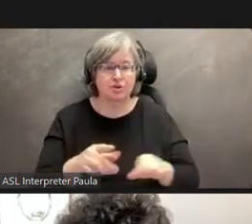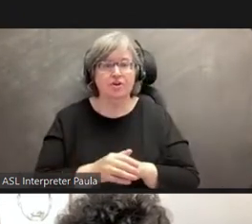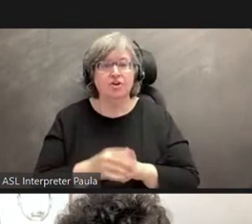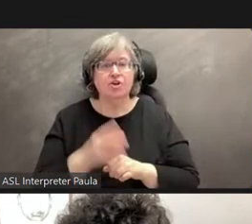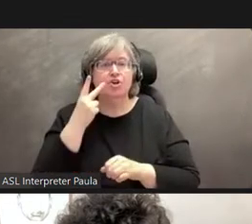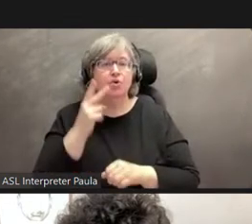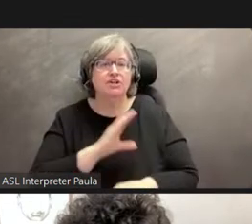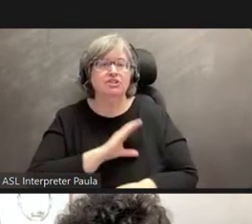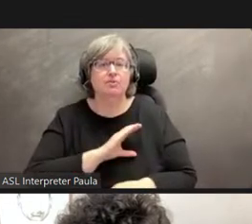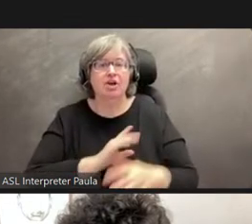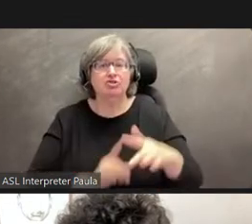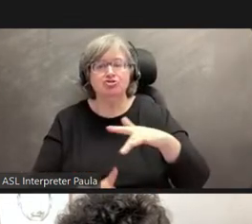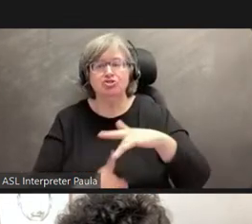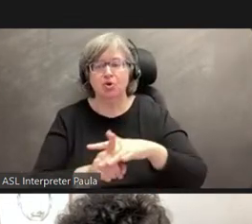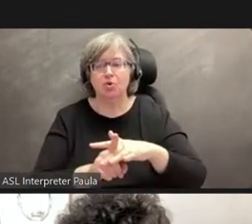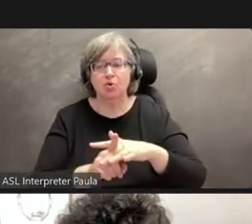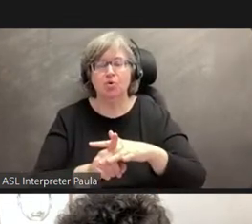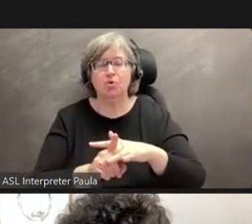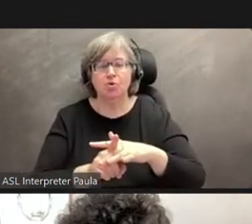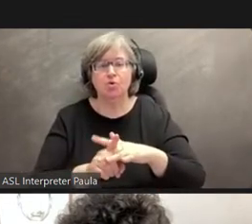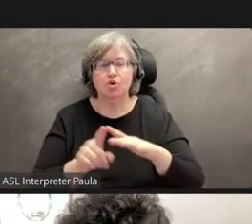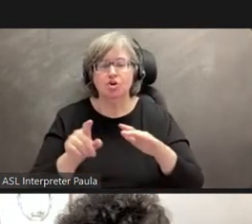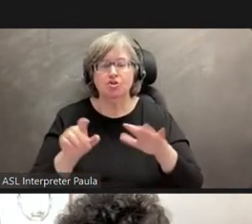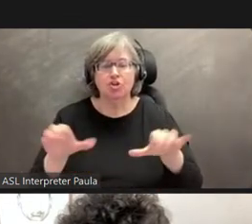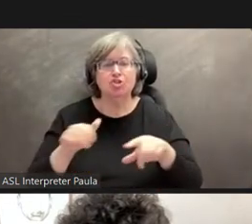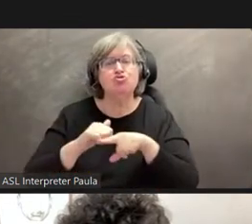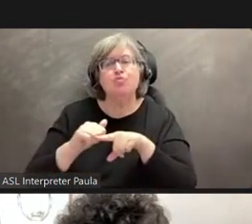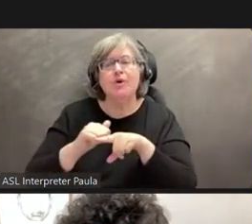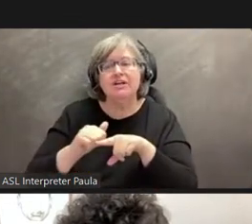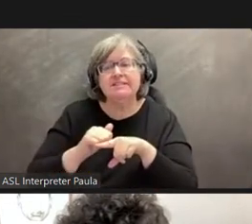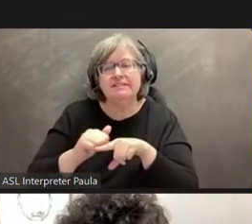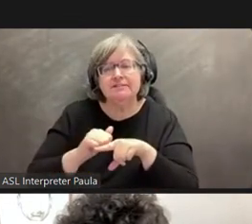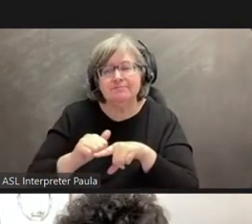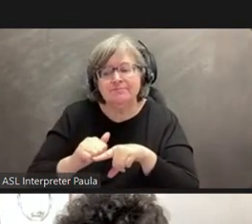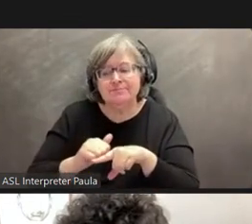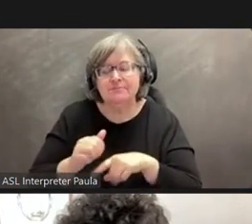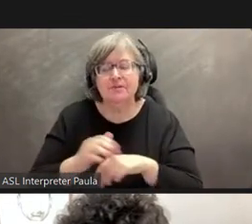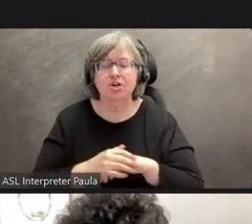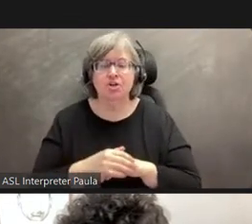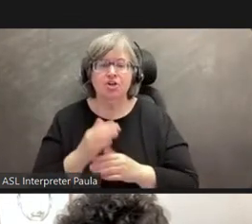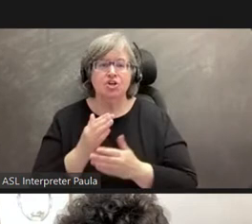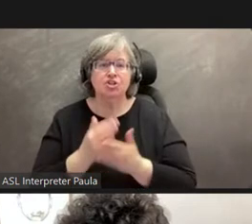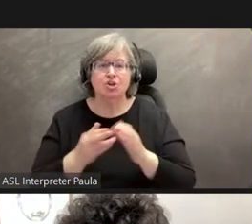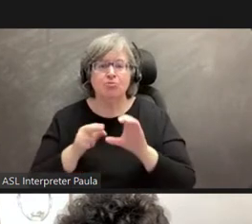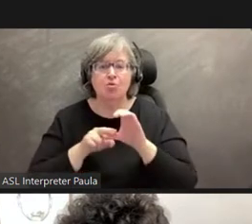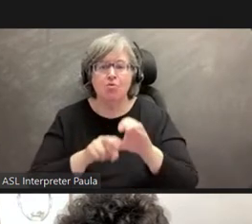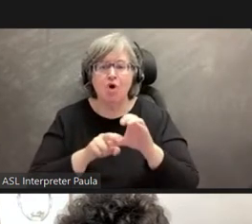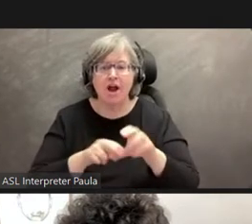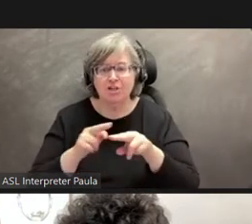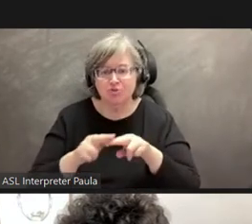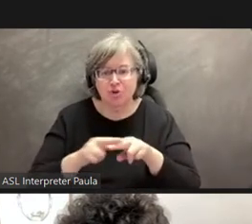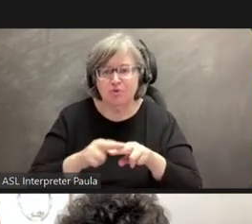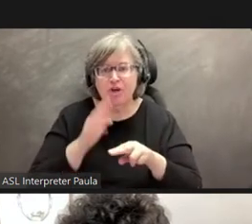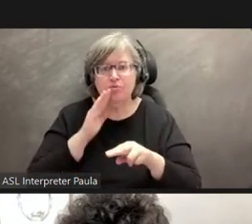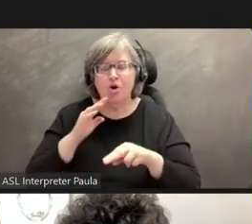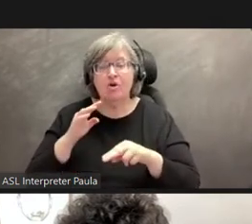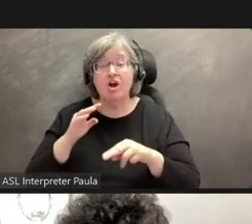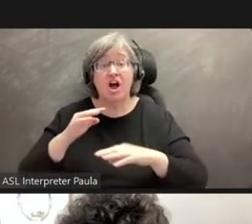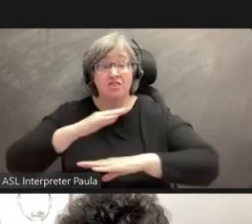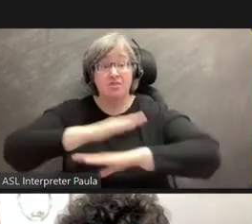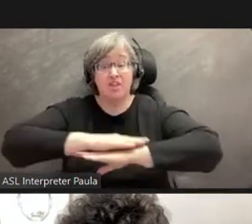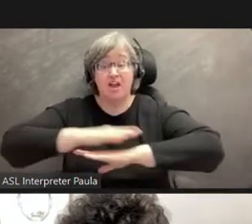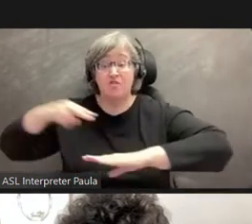the officers show up. They conduct drills. Some of them ride trains. They walk the